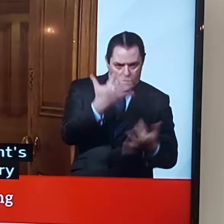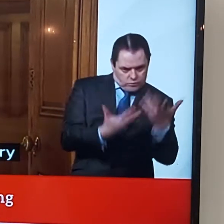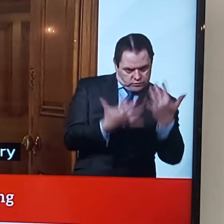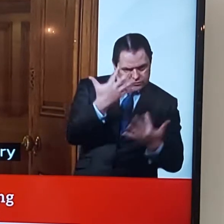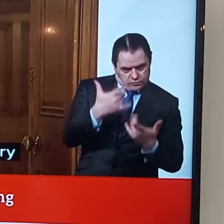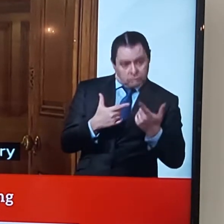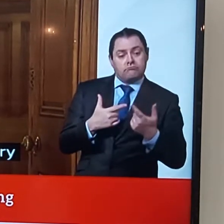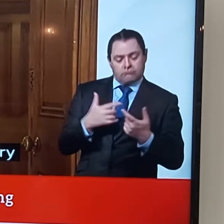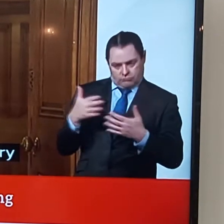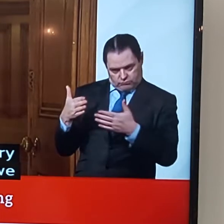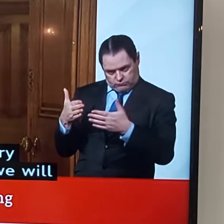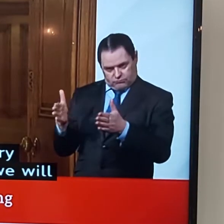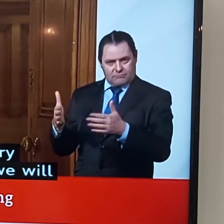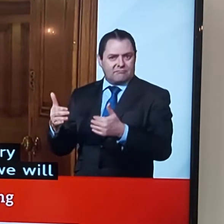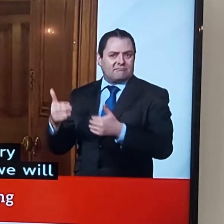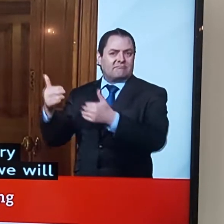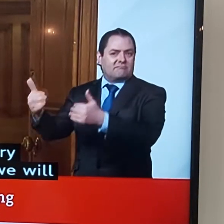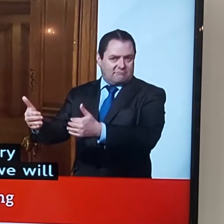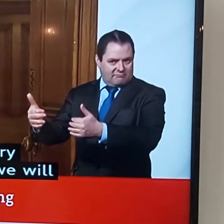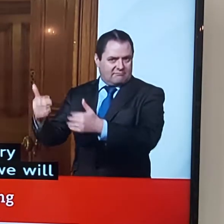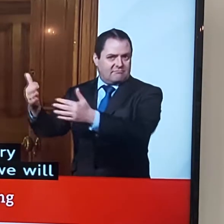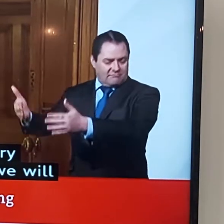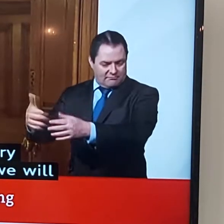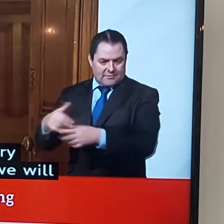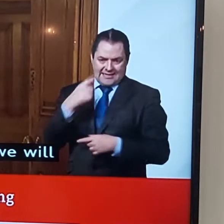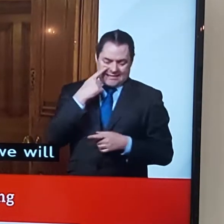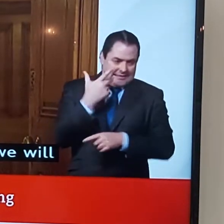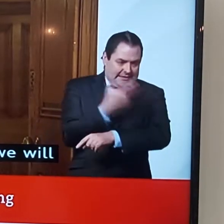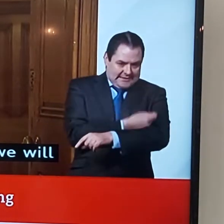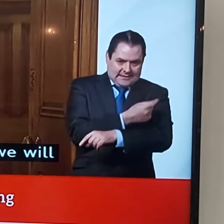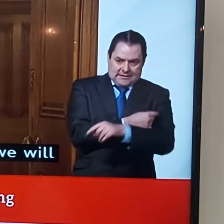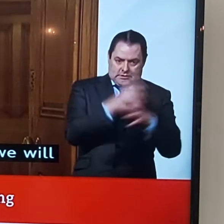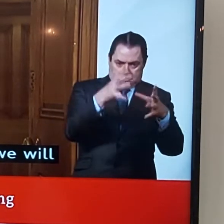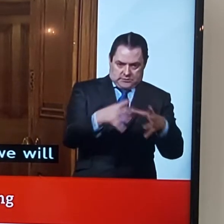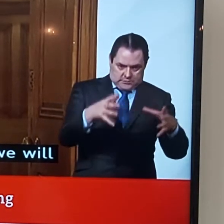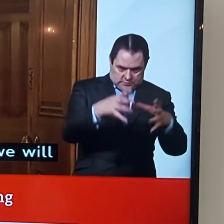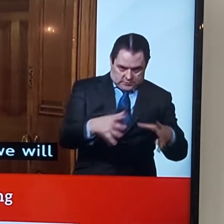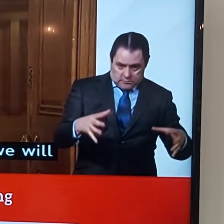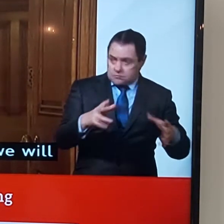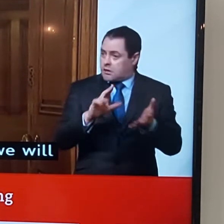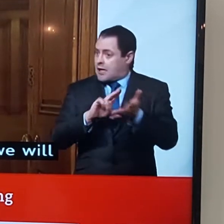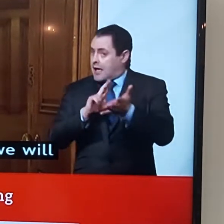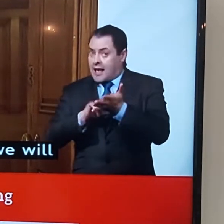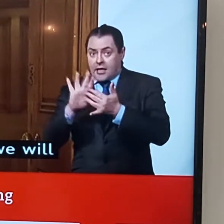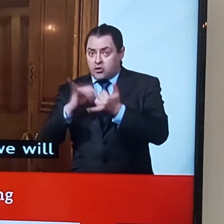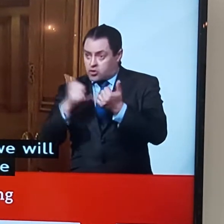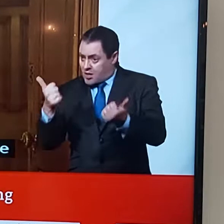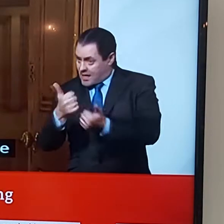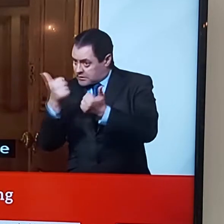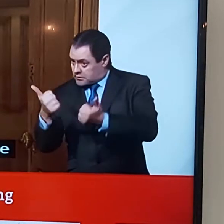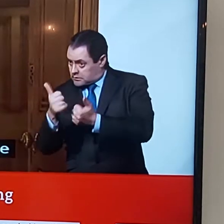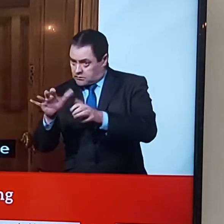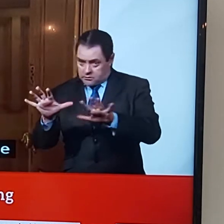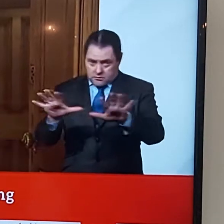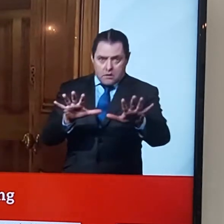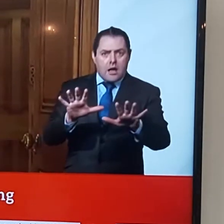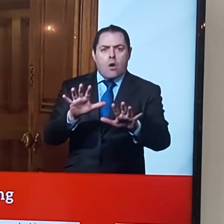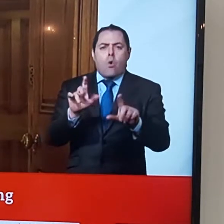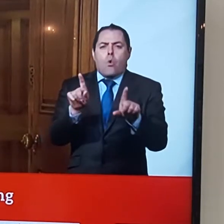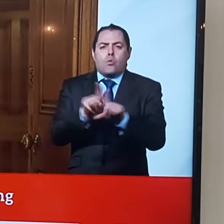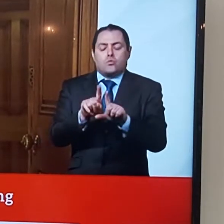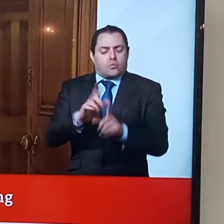vaccination programme, the effectiveness of the vaccines, the pressure on the NHS, and the risks of any new variants